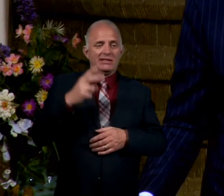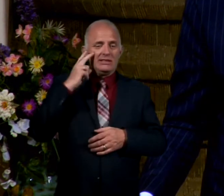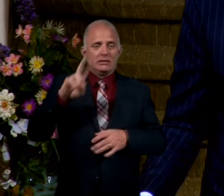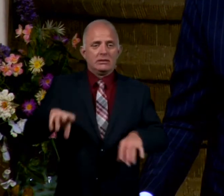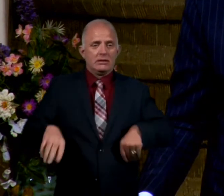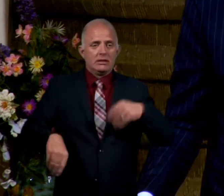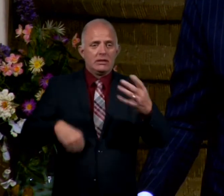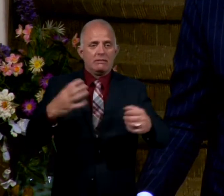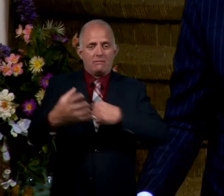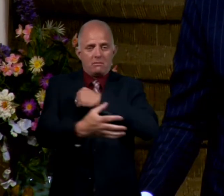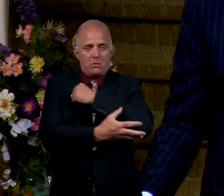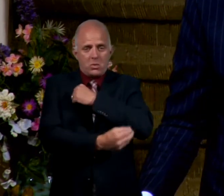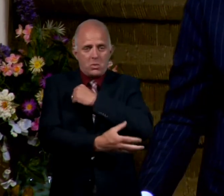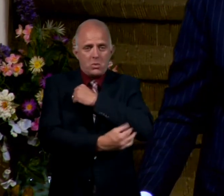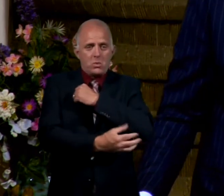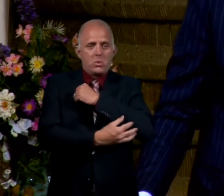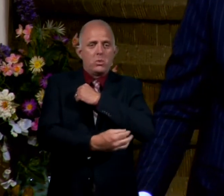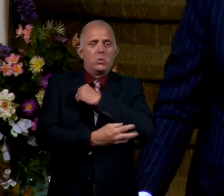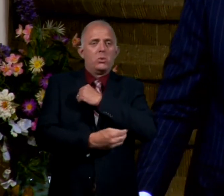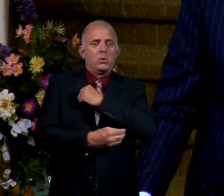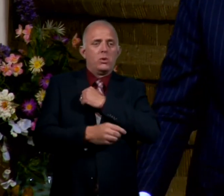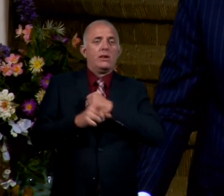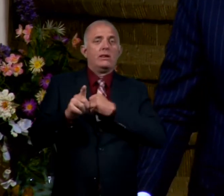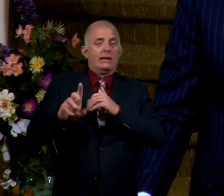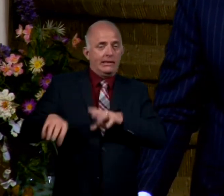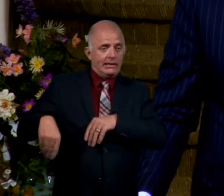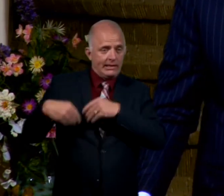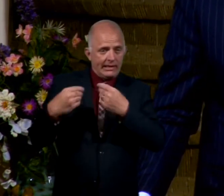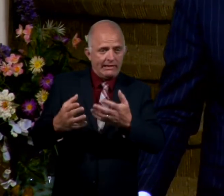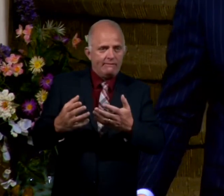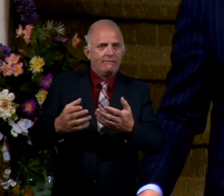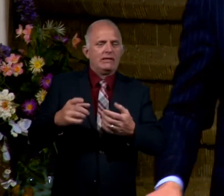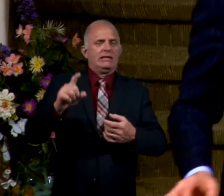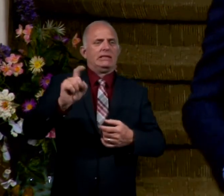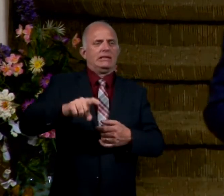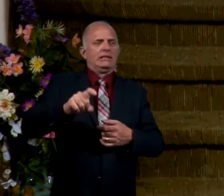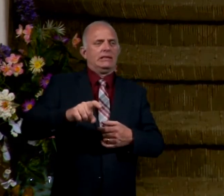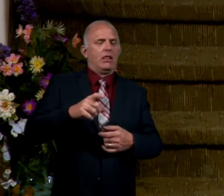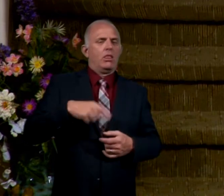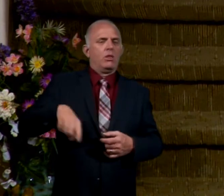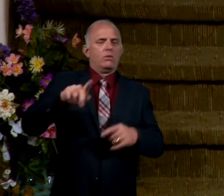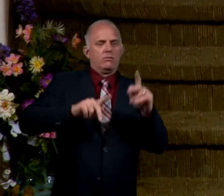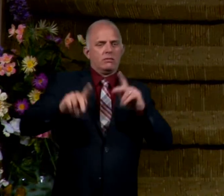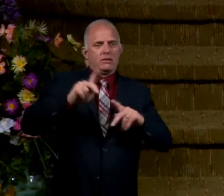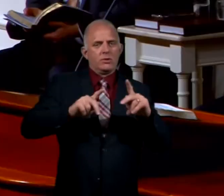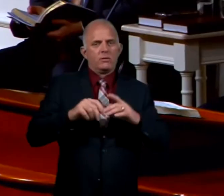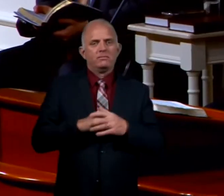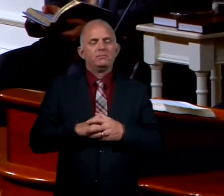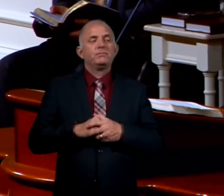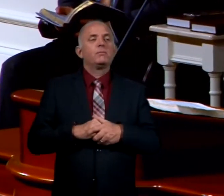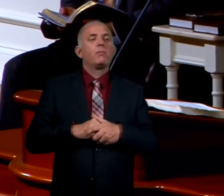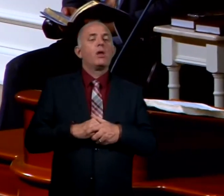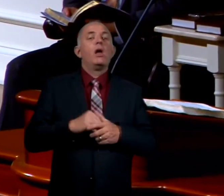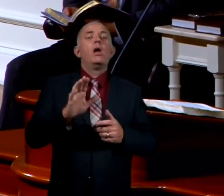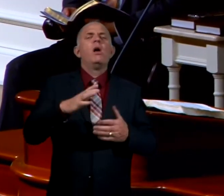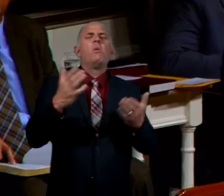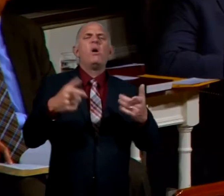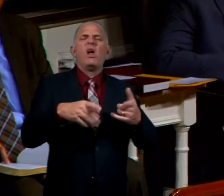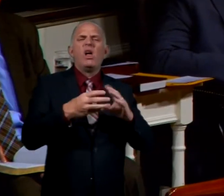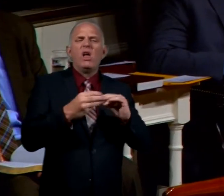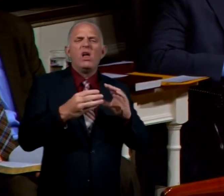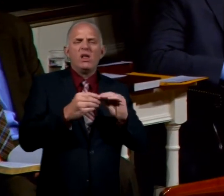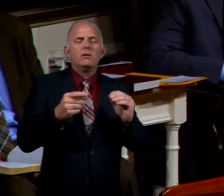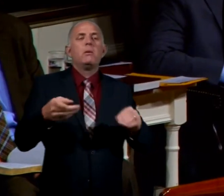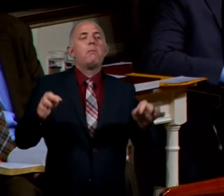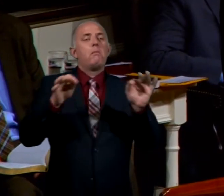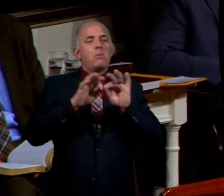she reacheth forth her hands to the needy. Just a quick thought here. The Bible's teaching us that a lady who is virtuous is known in her role